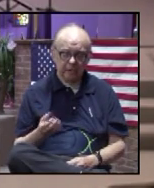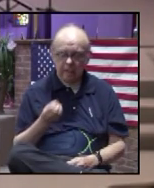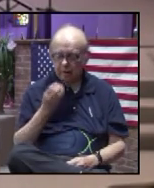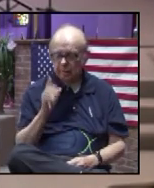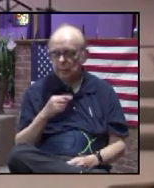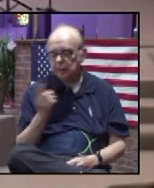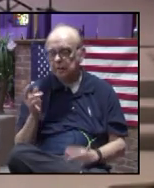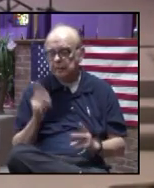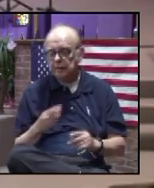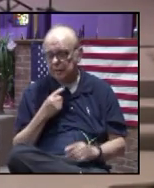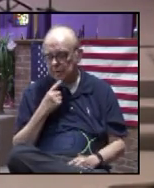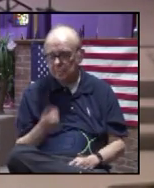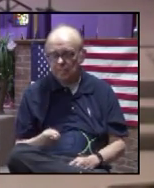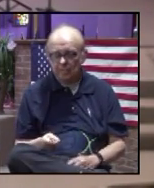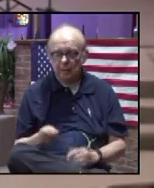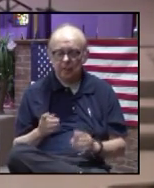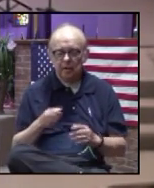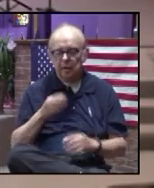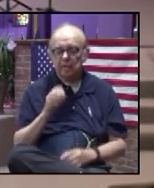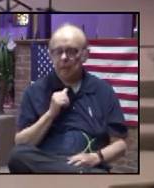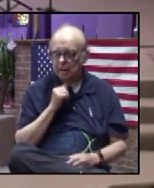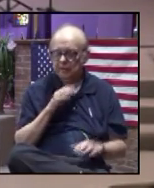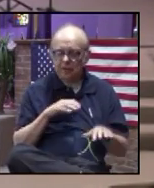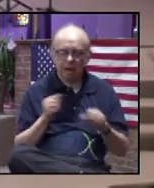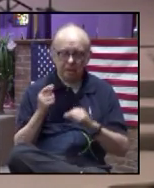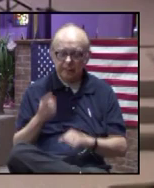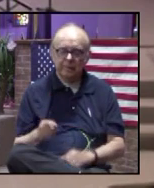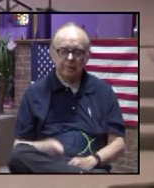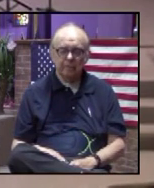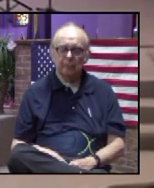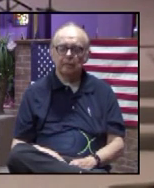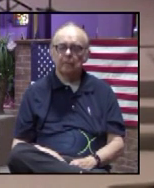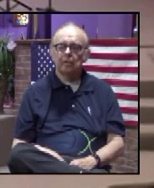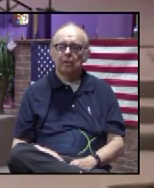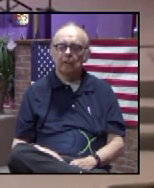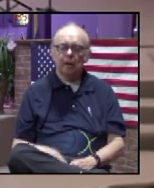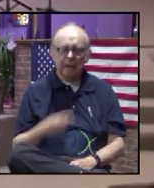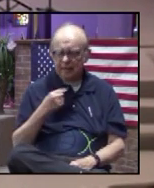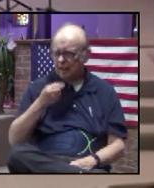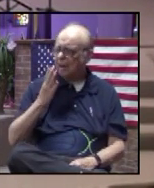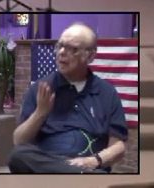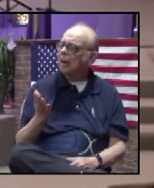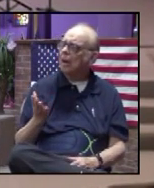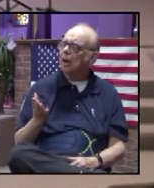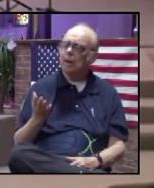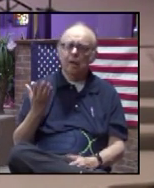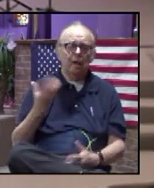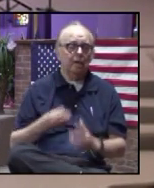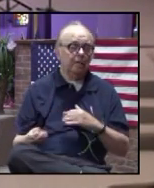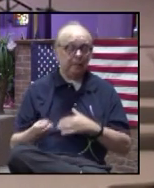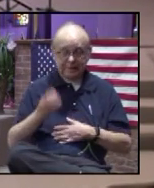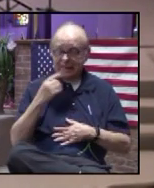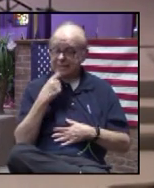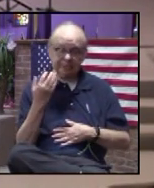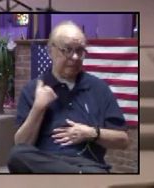you. He's not leaving. You can say, God, I want you out of here. And he says, I ain't